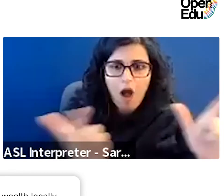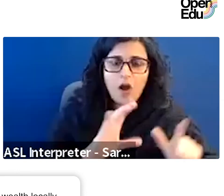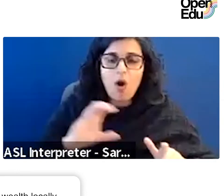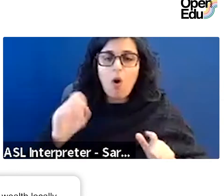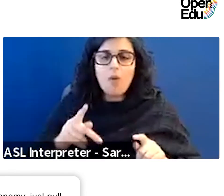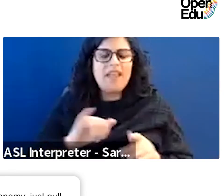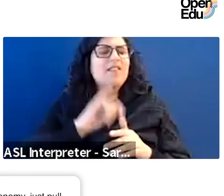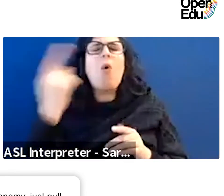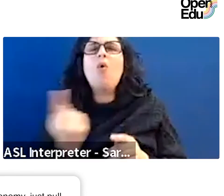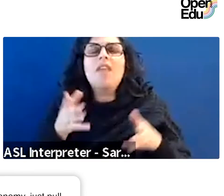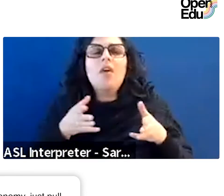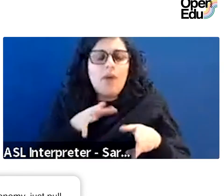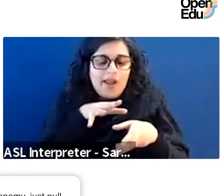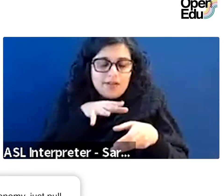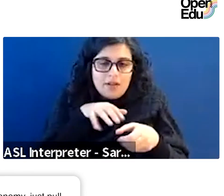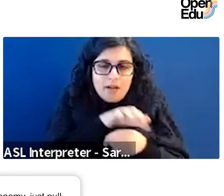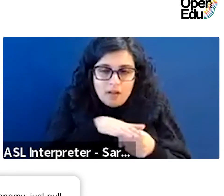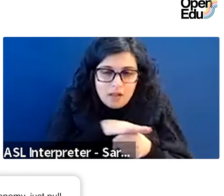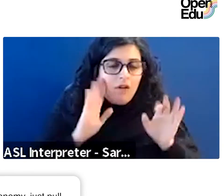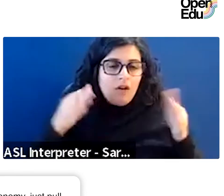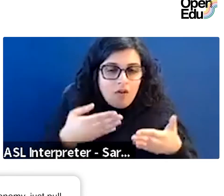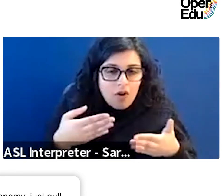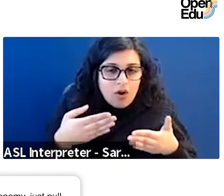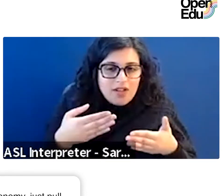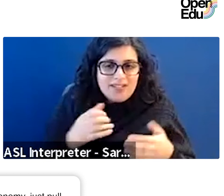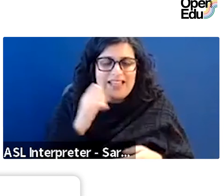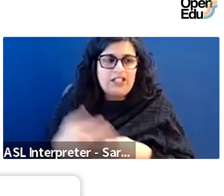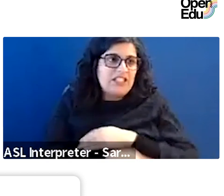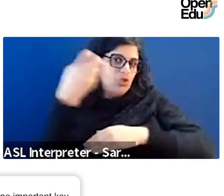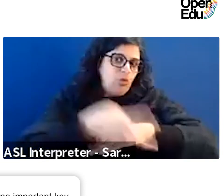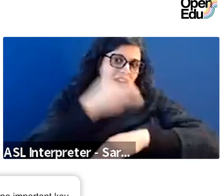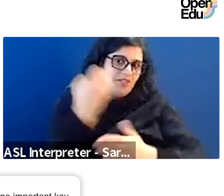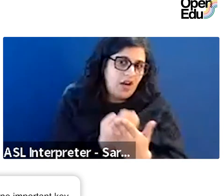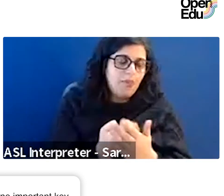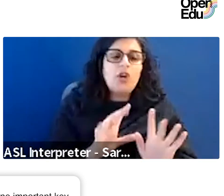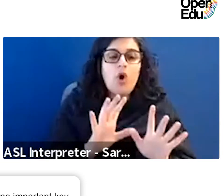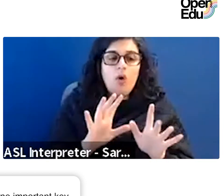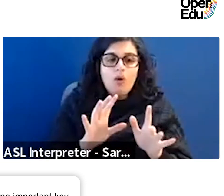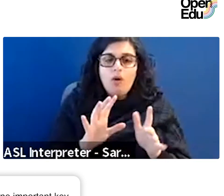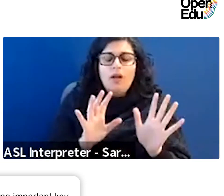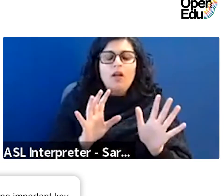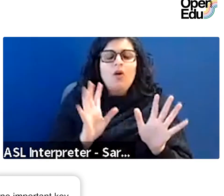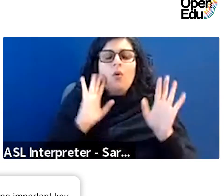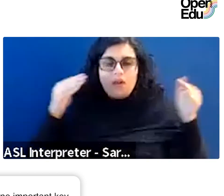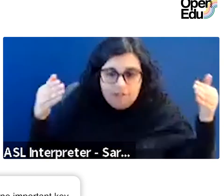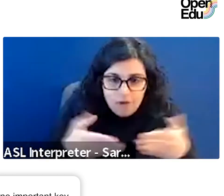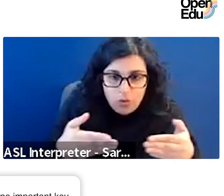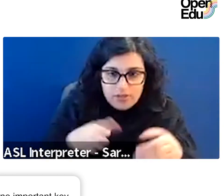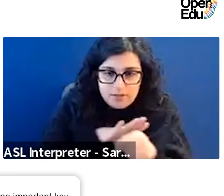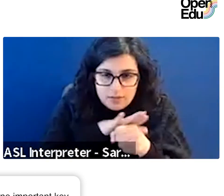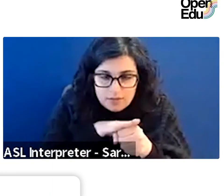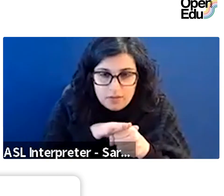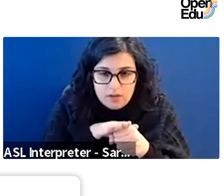then not just have an extractive economy, just pull everything out that we've built. So that's one important key thing for